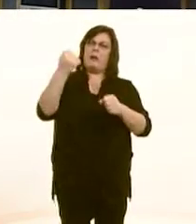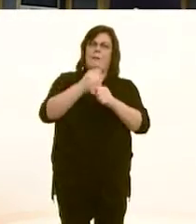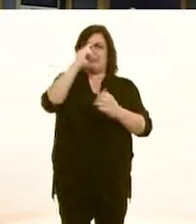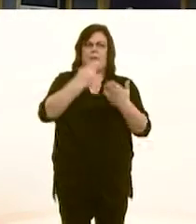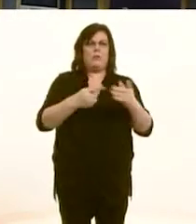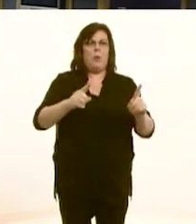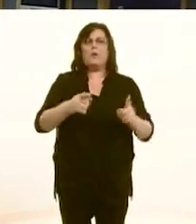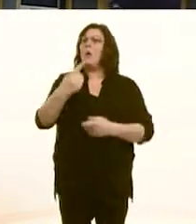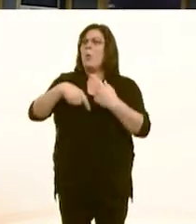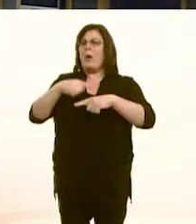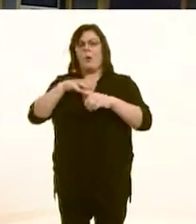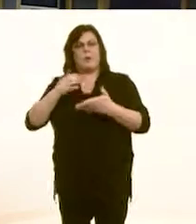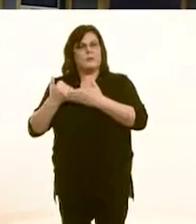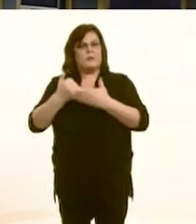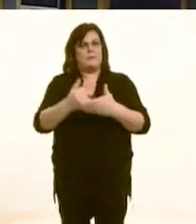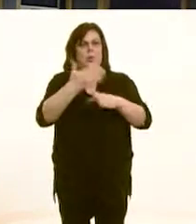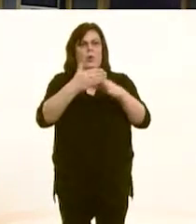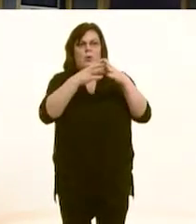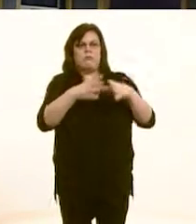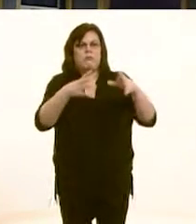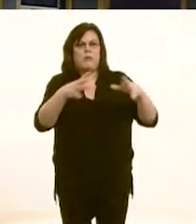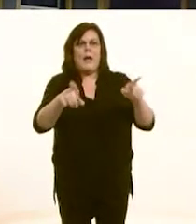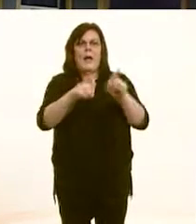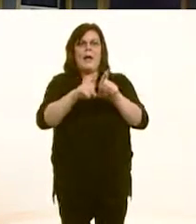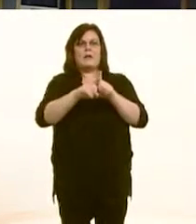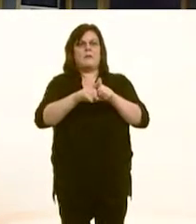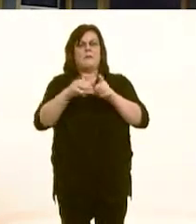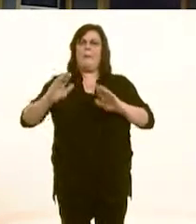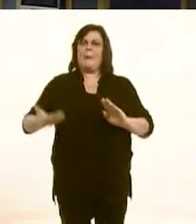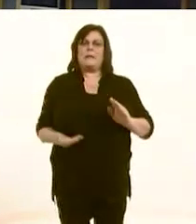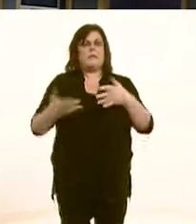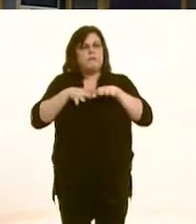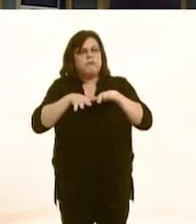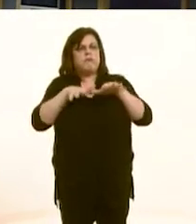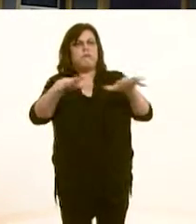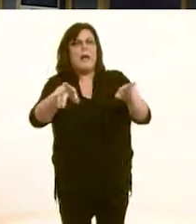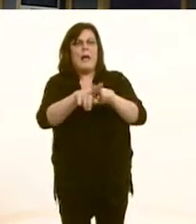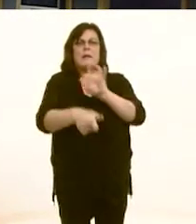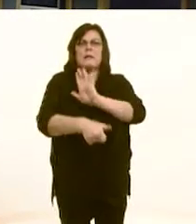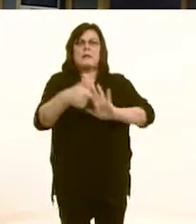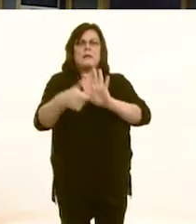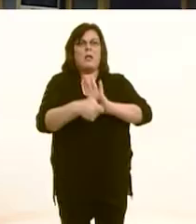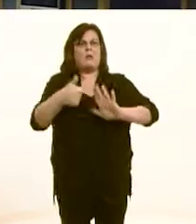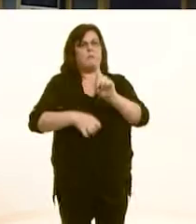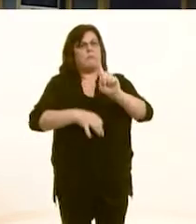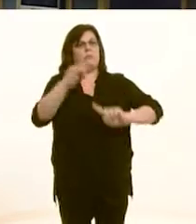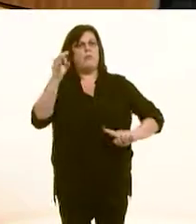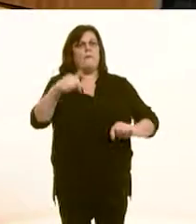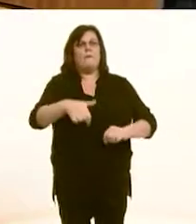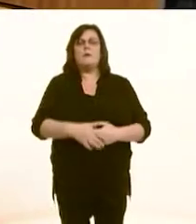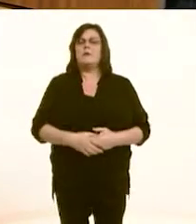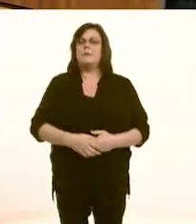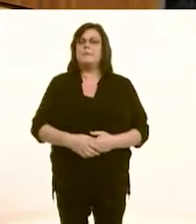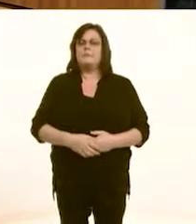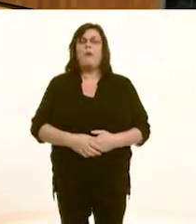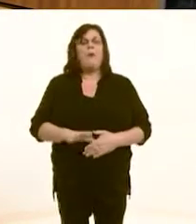and growth across Wales, investing in infrastructure support for business and skills. Thank you for that answer, First Minister. One